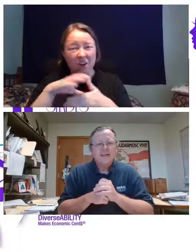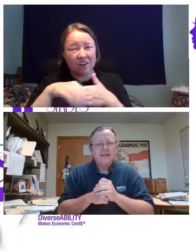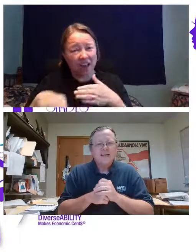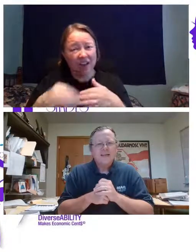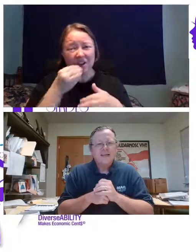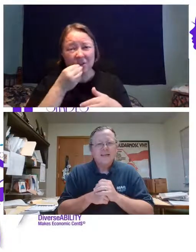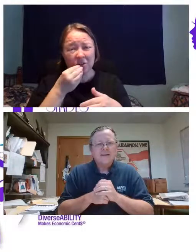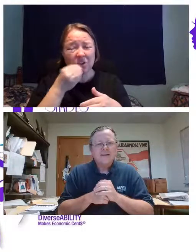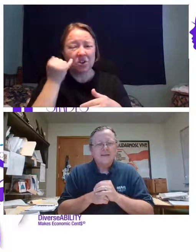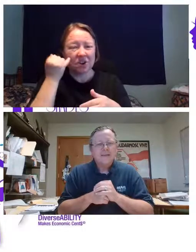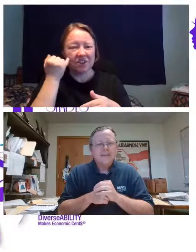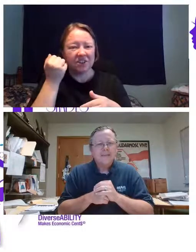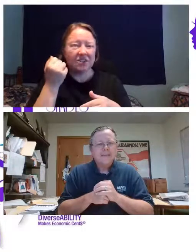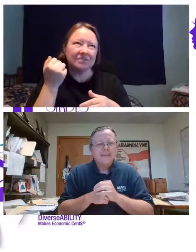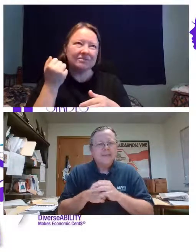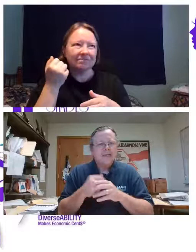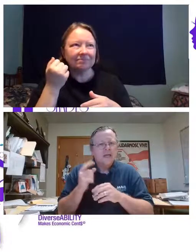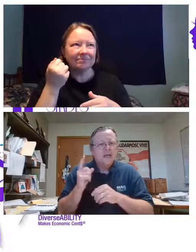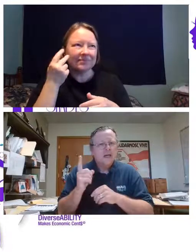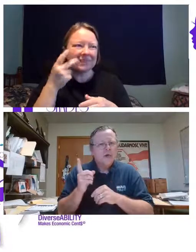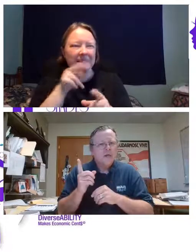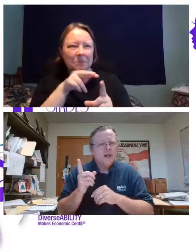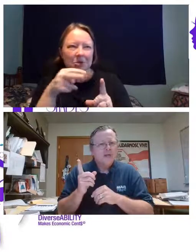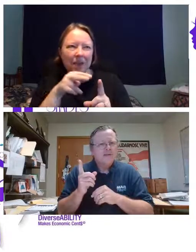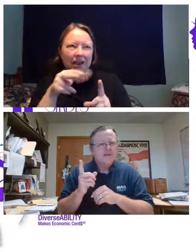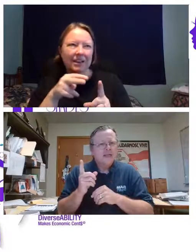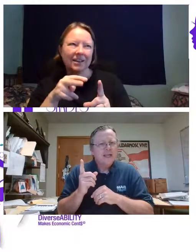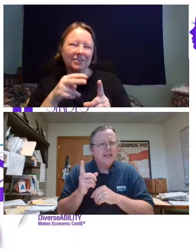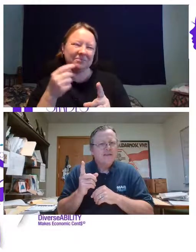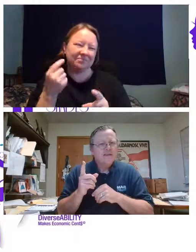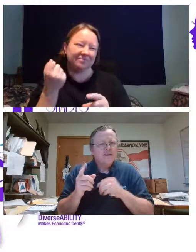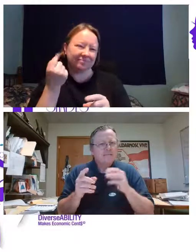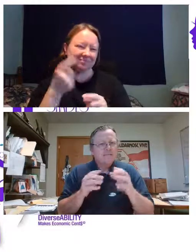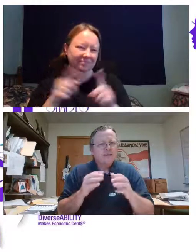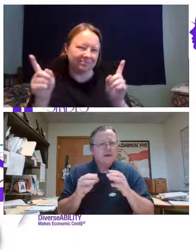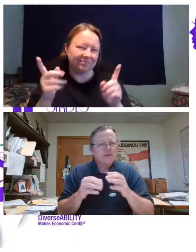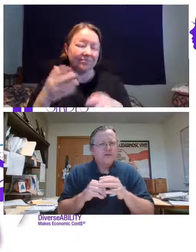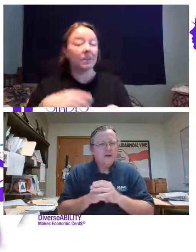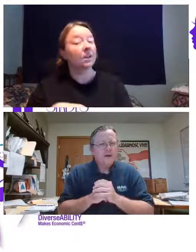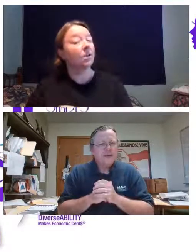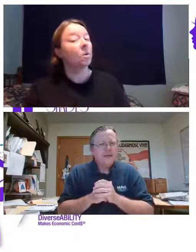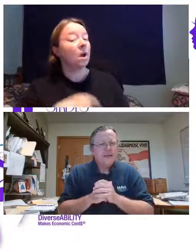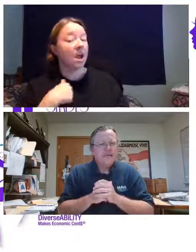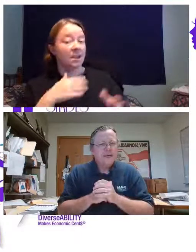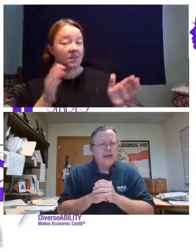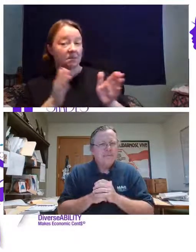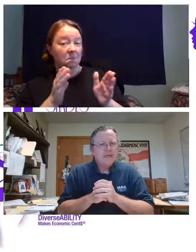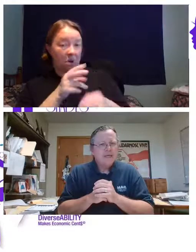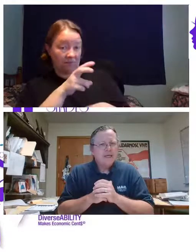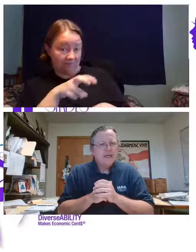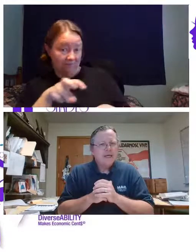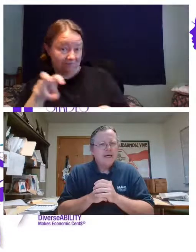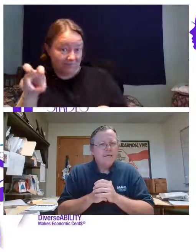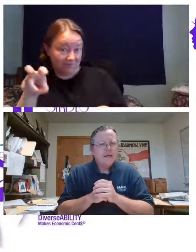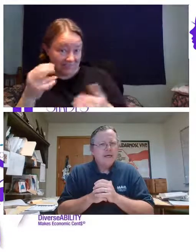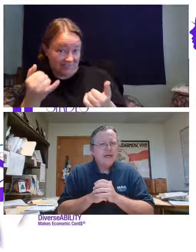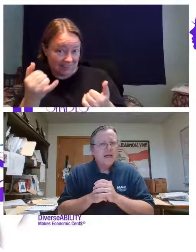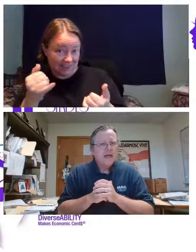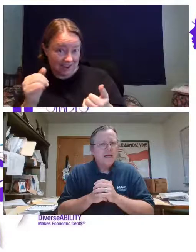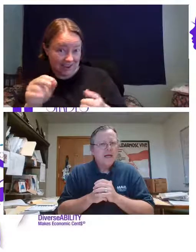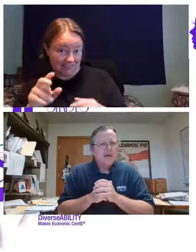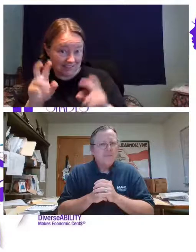into perspective, it's a little bit different. Well, as a small segue in today's topic,